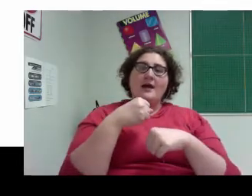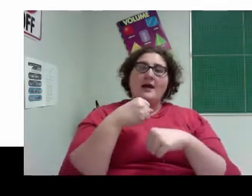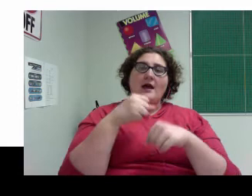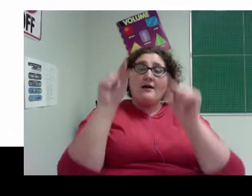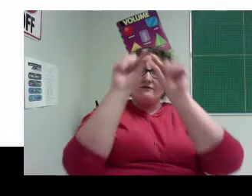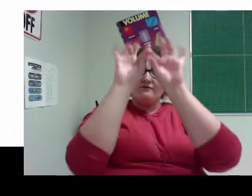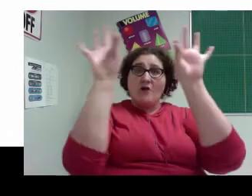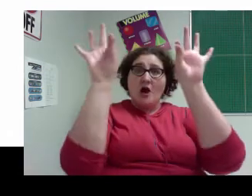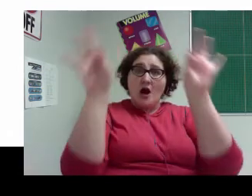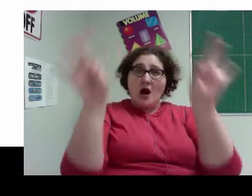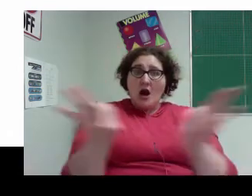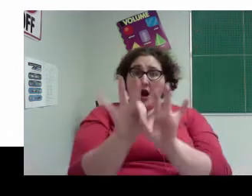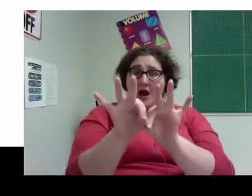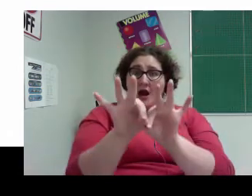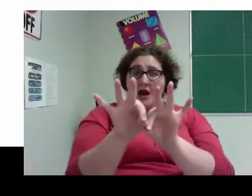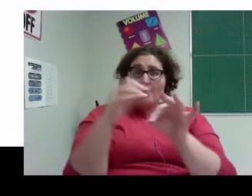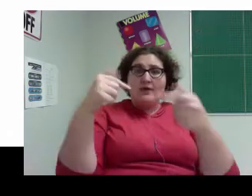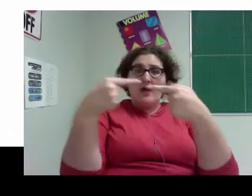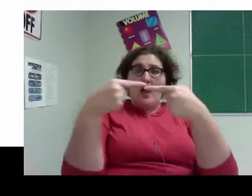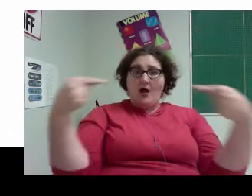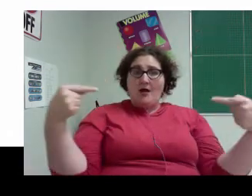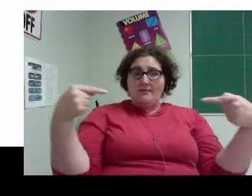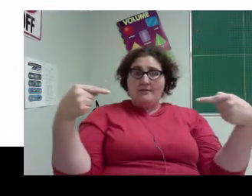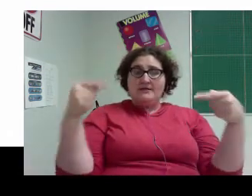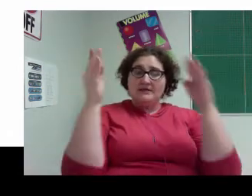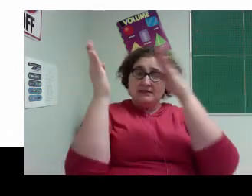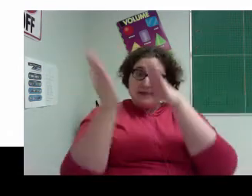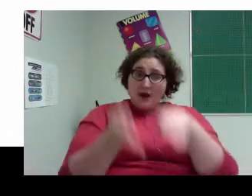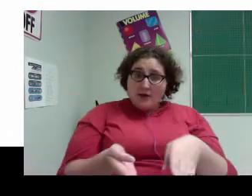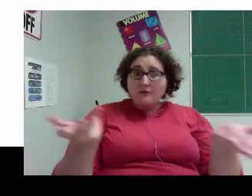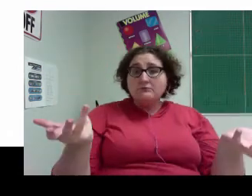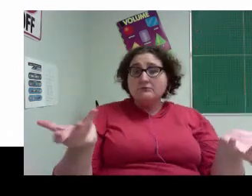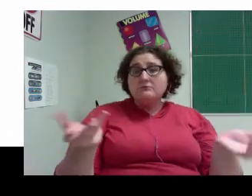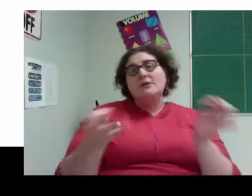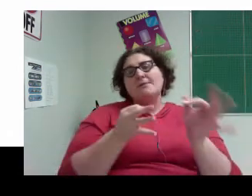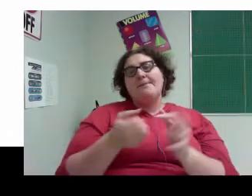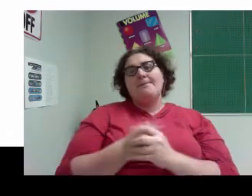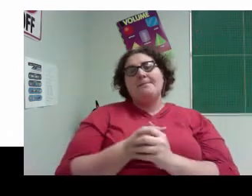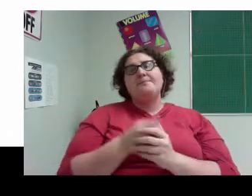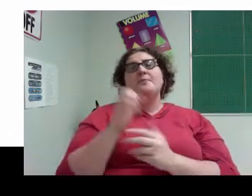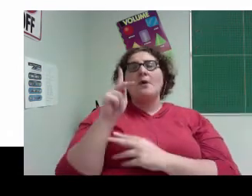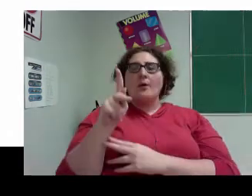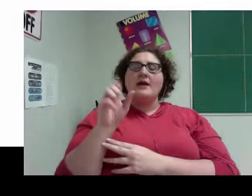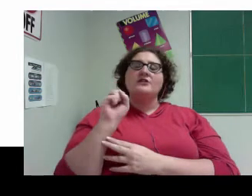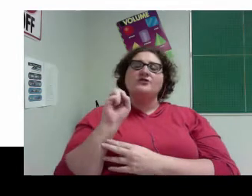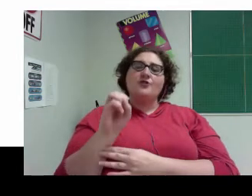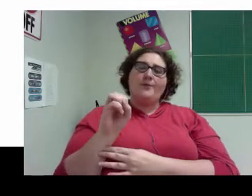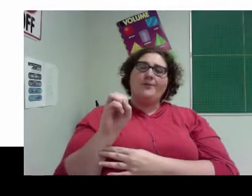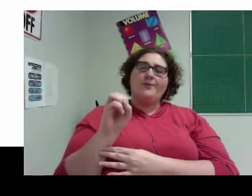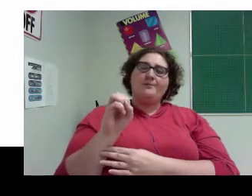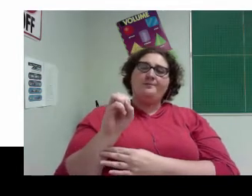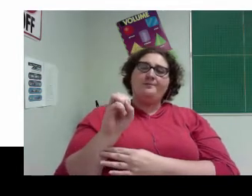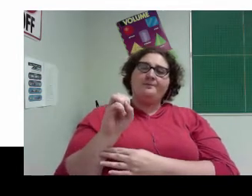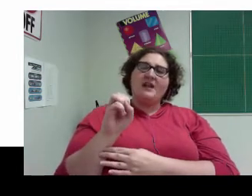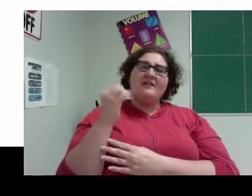Explain. Okay, so on this one, if you ever look at how a picture frame is assembled,